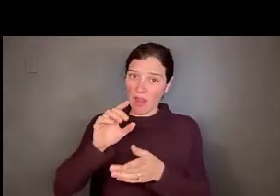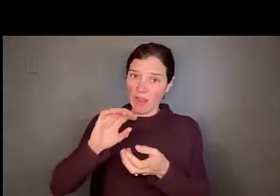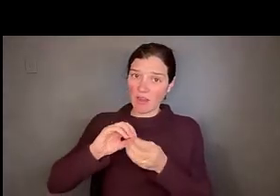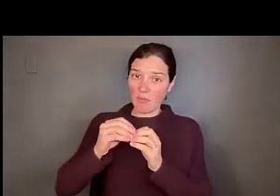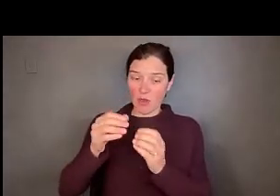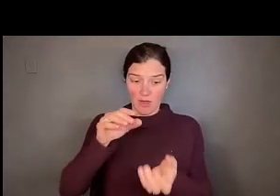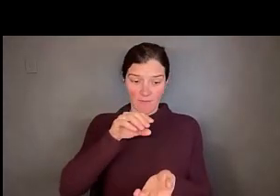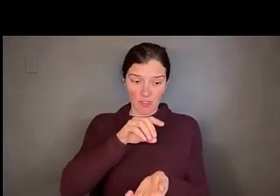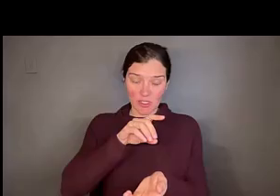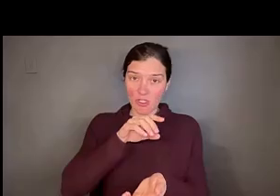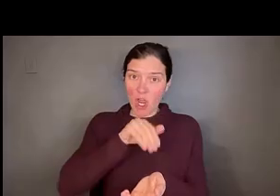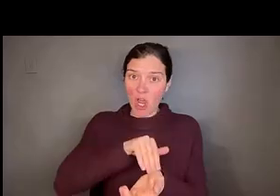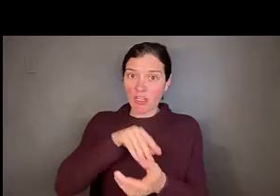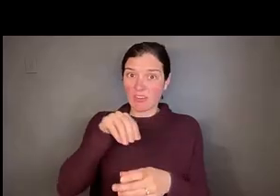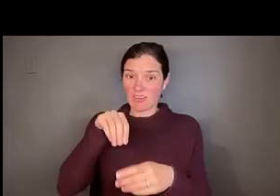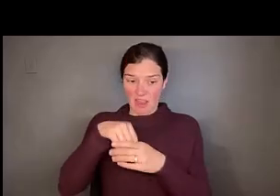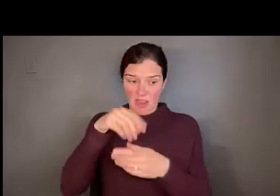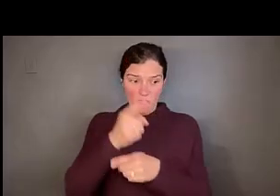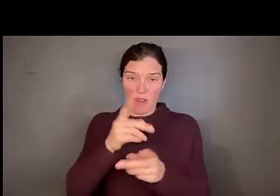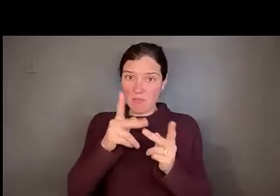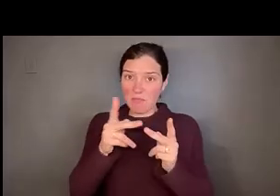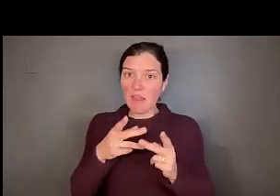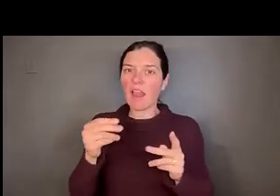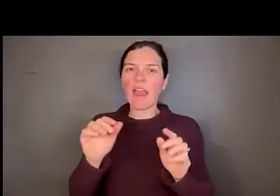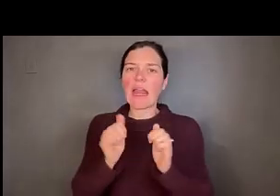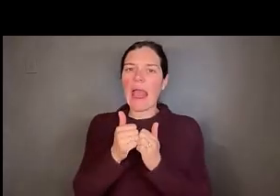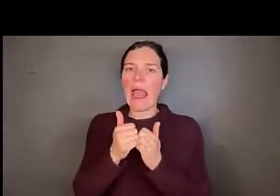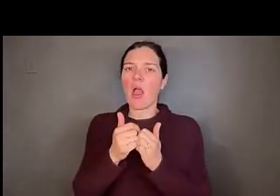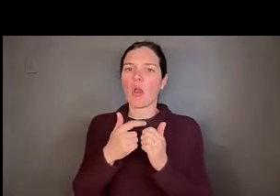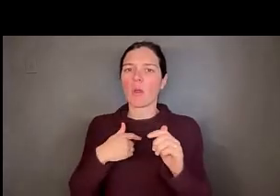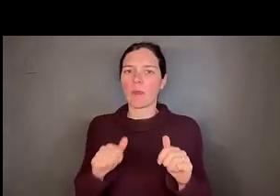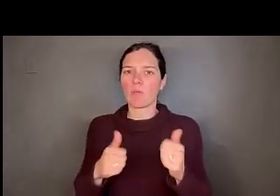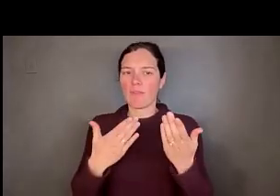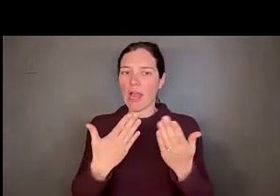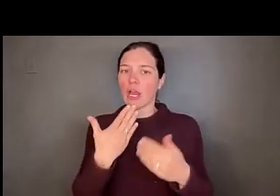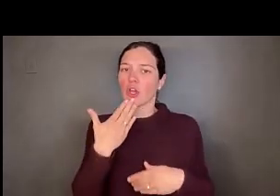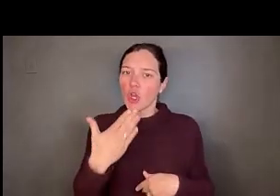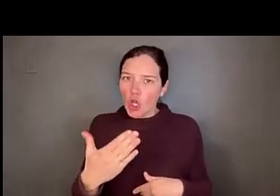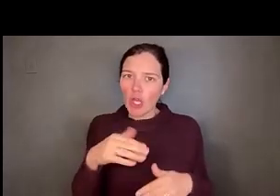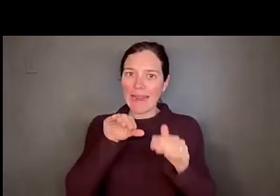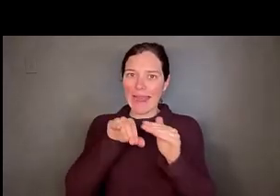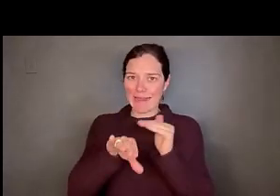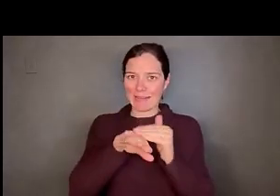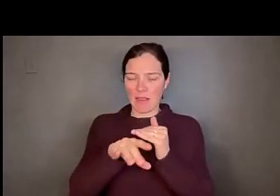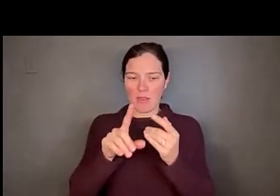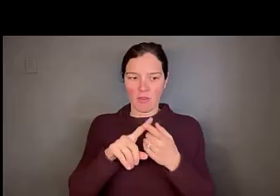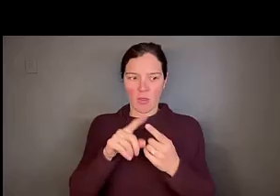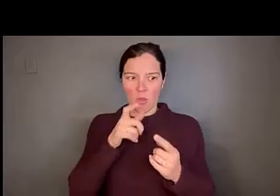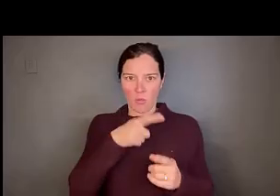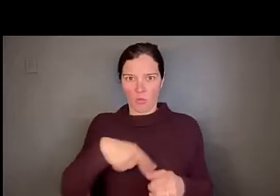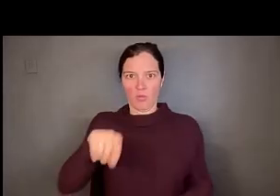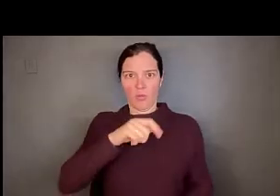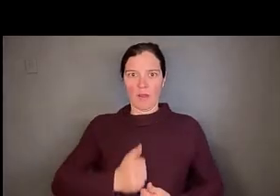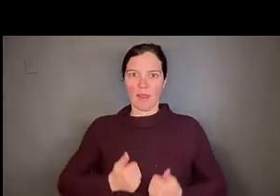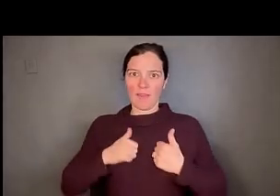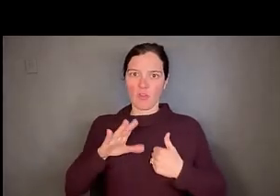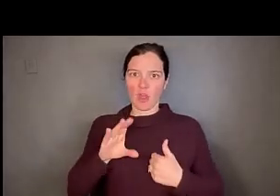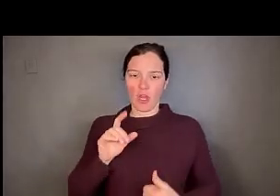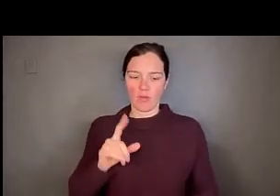right places? And how do we provide good access to the people who live in Colorado?